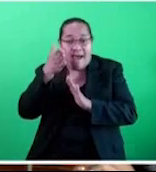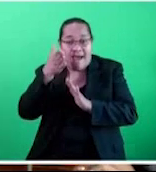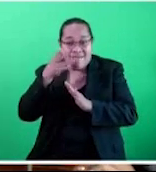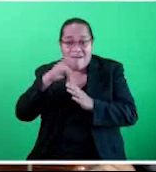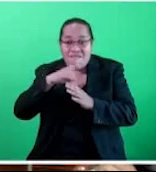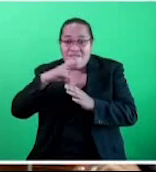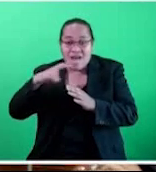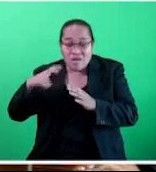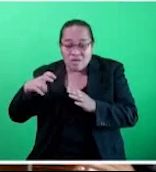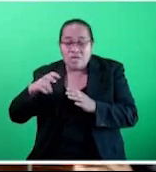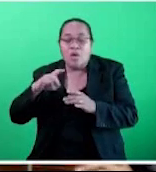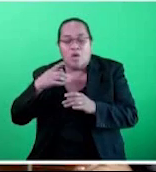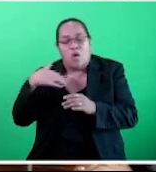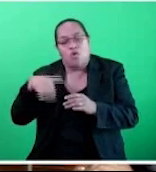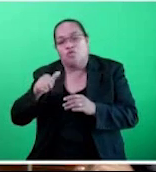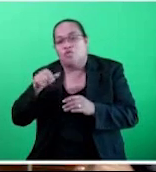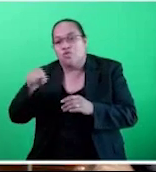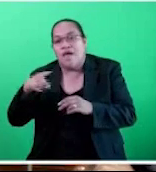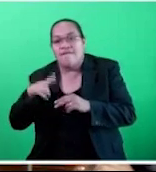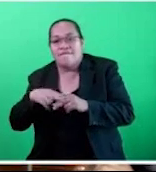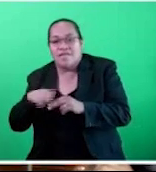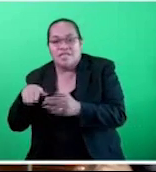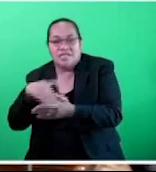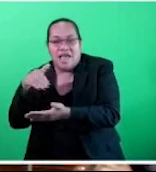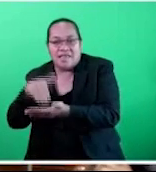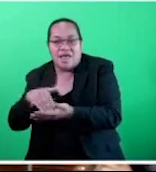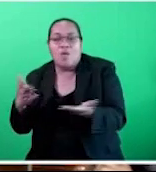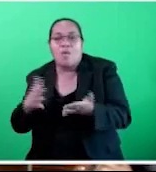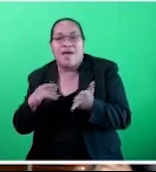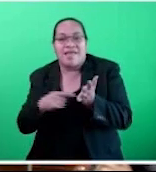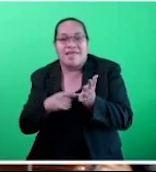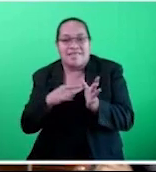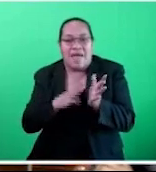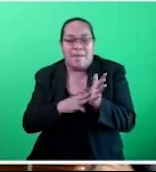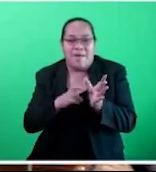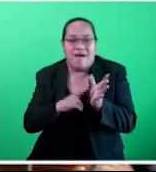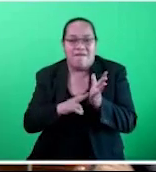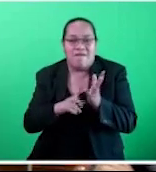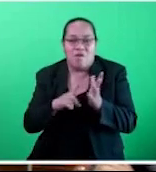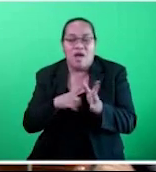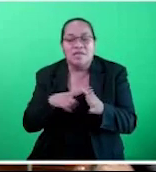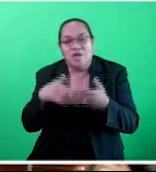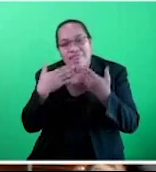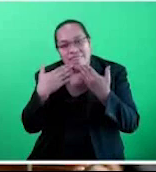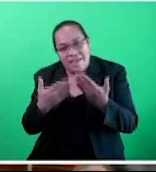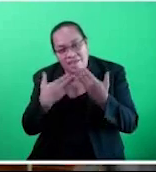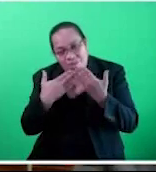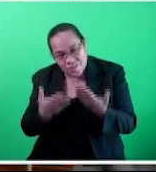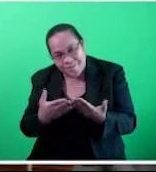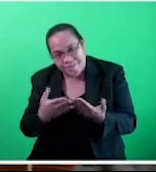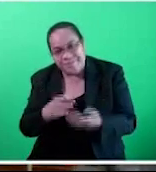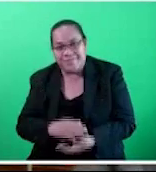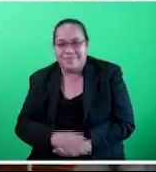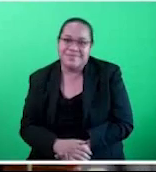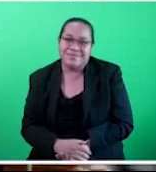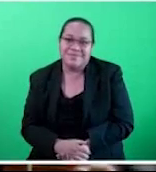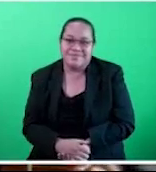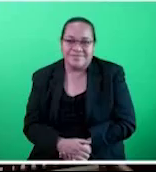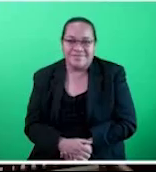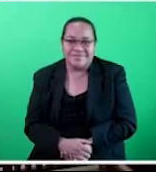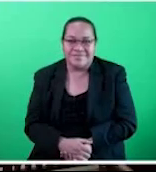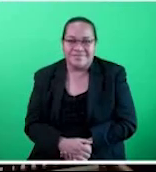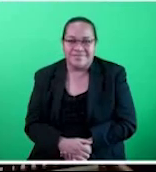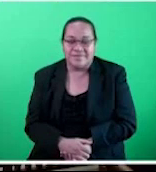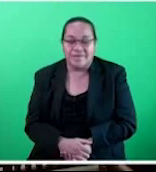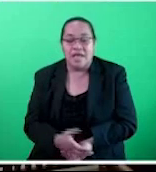all use the Fiji Center for Disease Control, which is based in Tamavua. I thank you, Honorable Speaker, for that opportunity. Thank